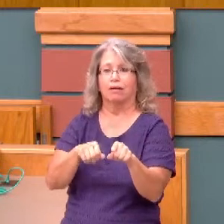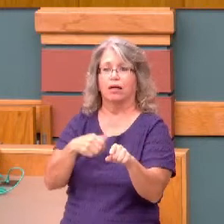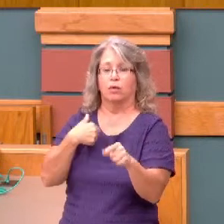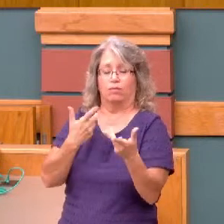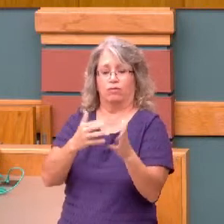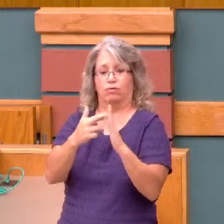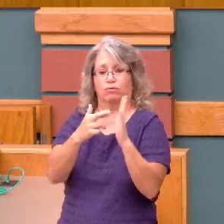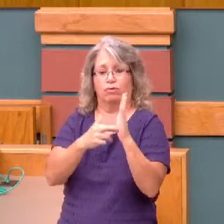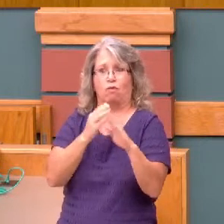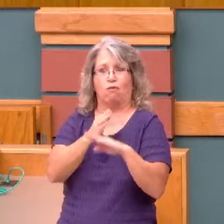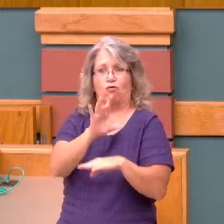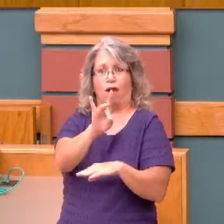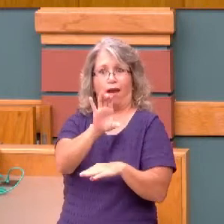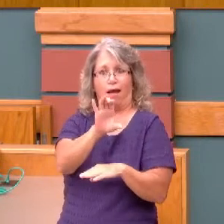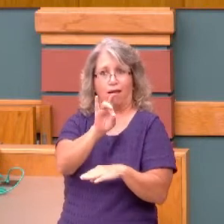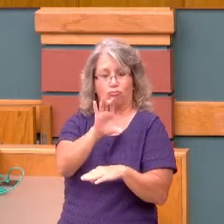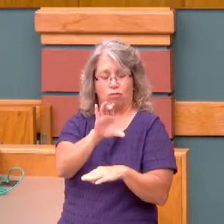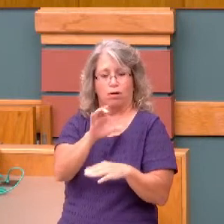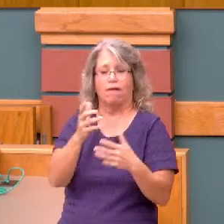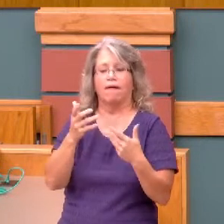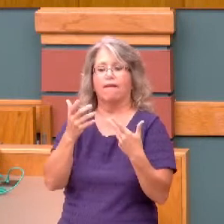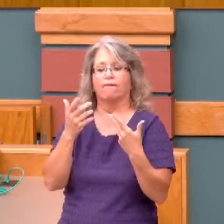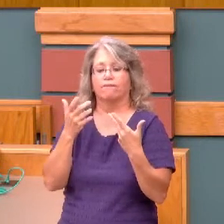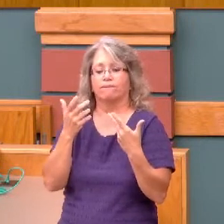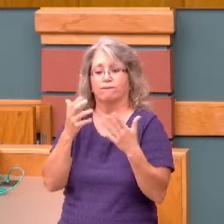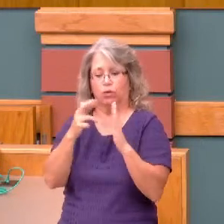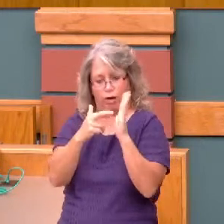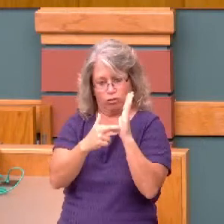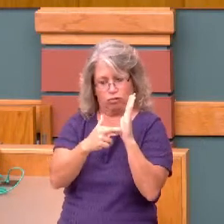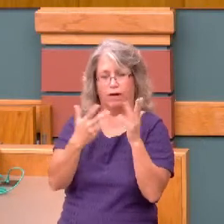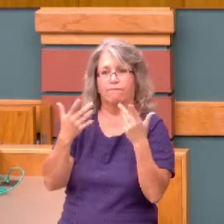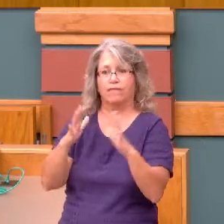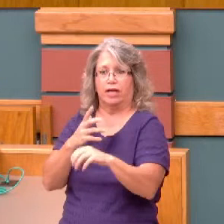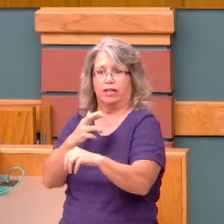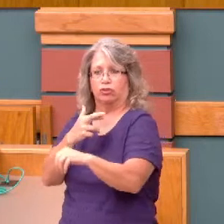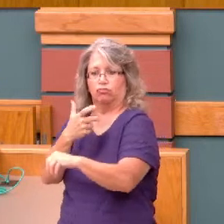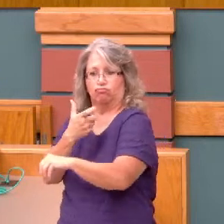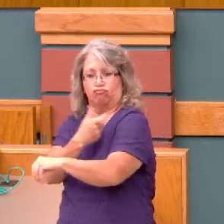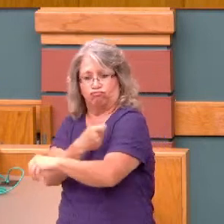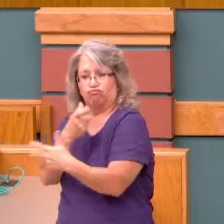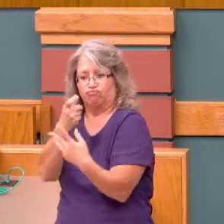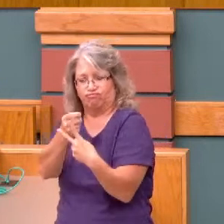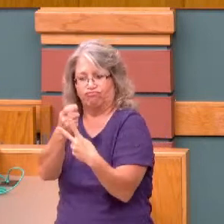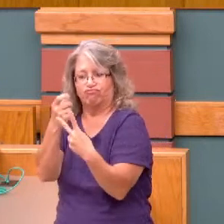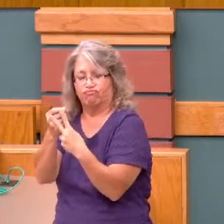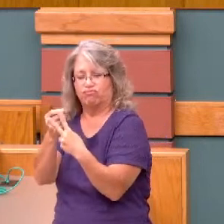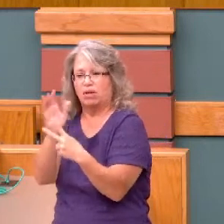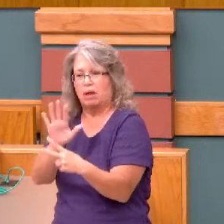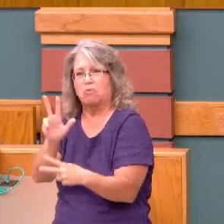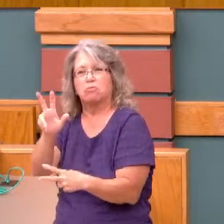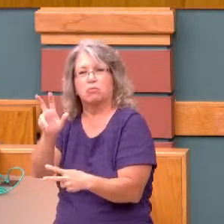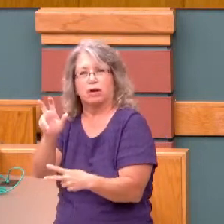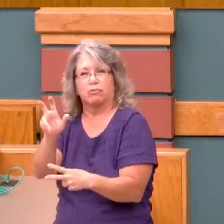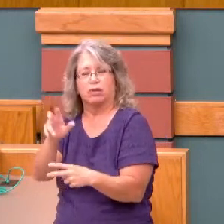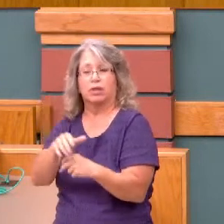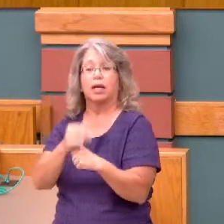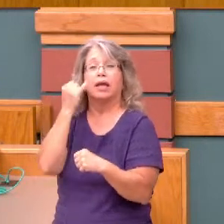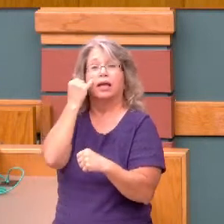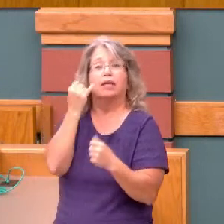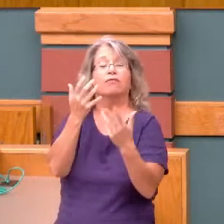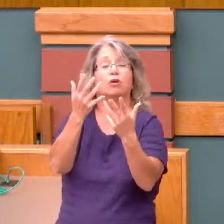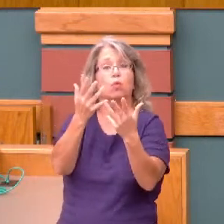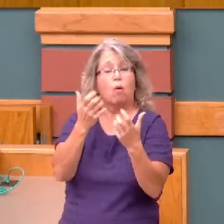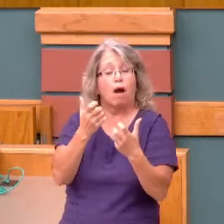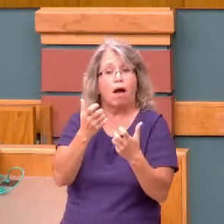and have administered 300 vaccinations. So if you would like an in-home vaccination, please call the